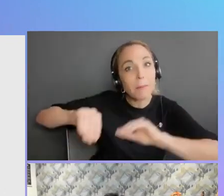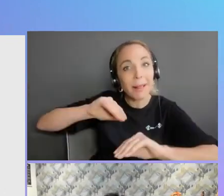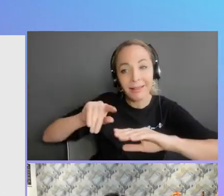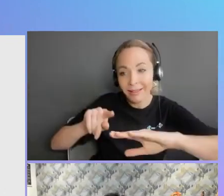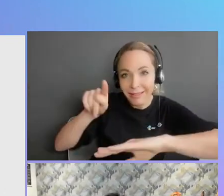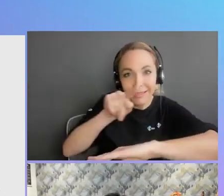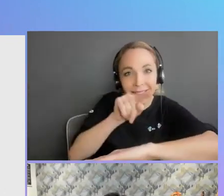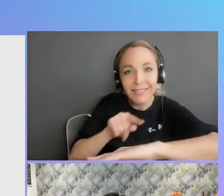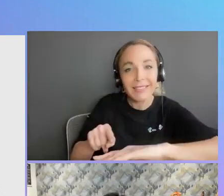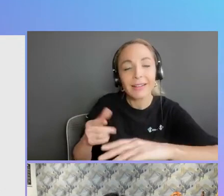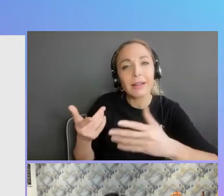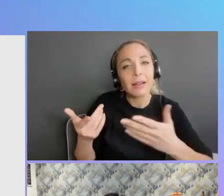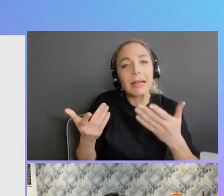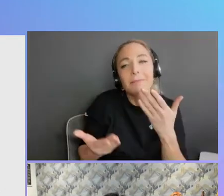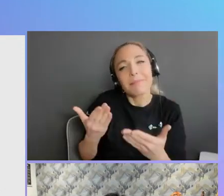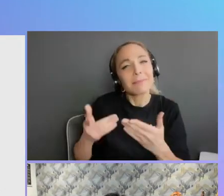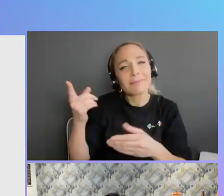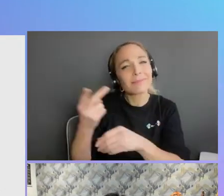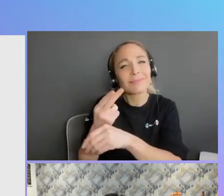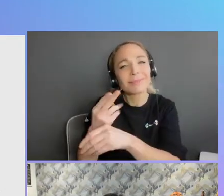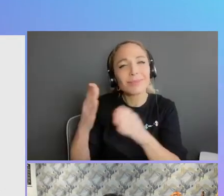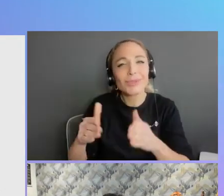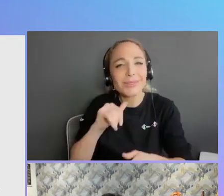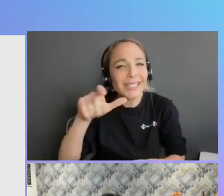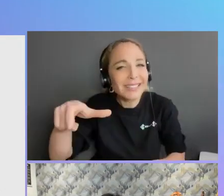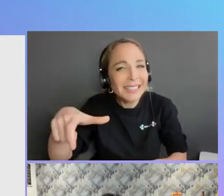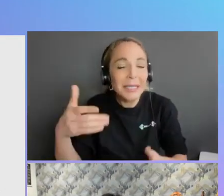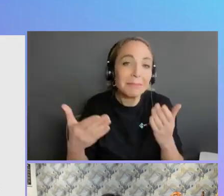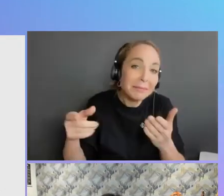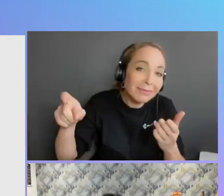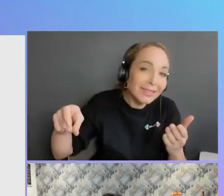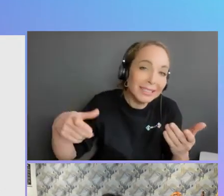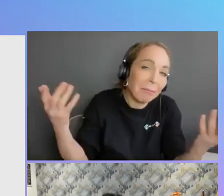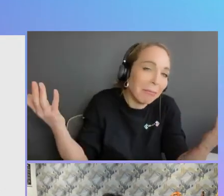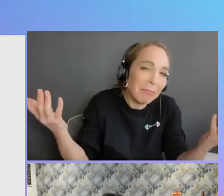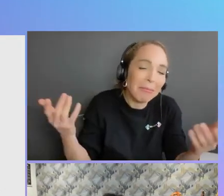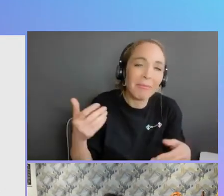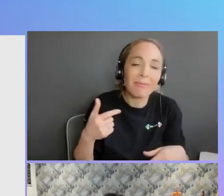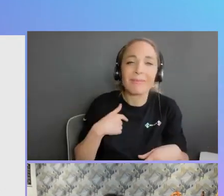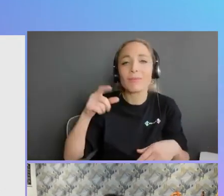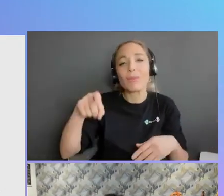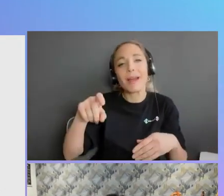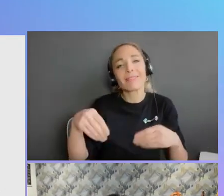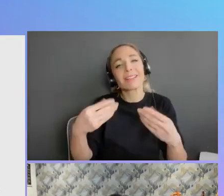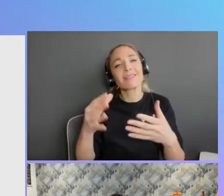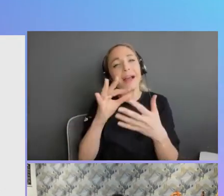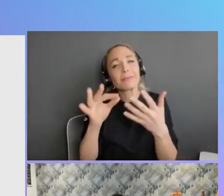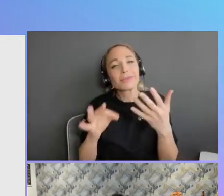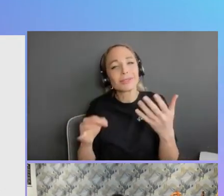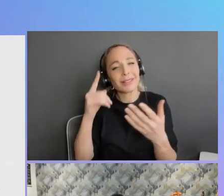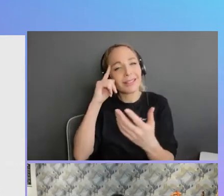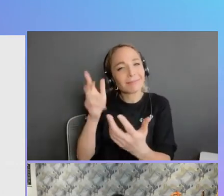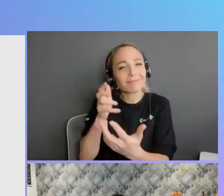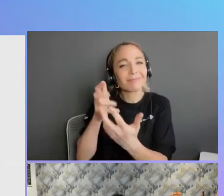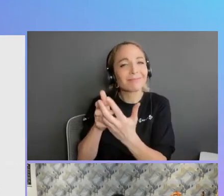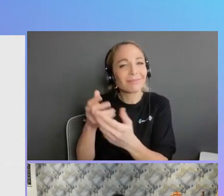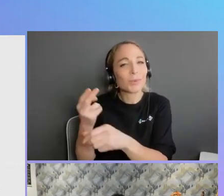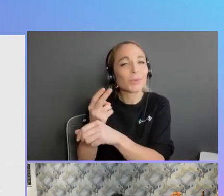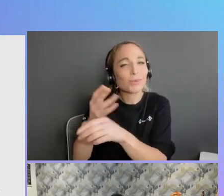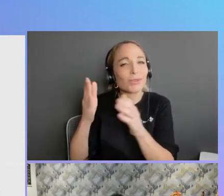we should provide options to evaluate what is better for our users. And